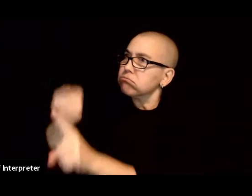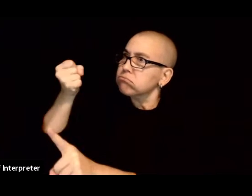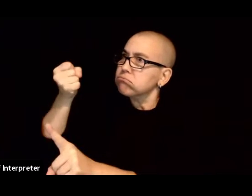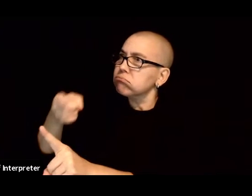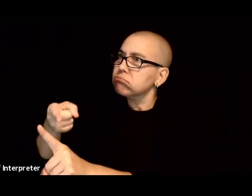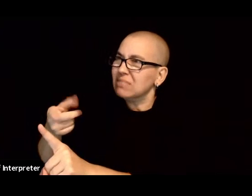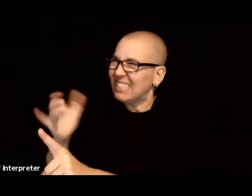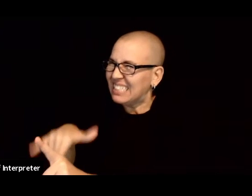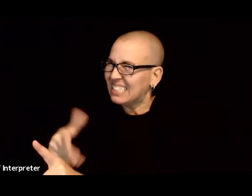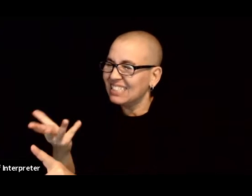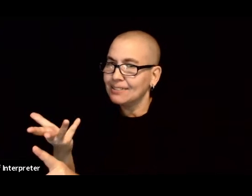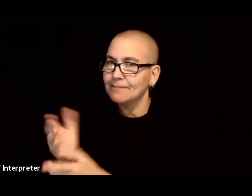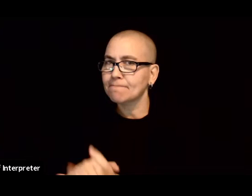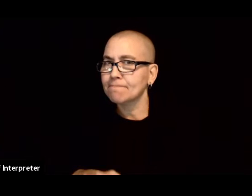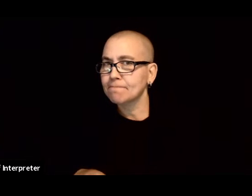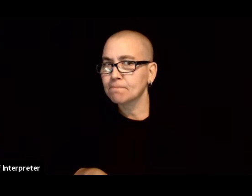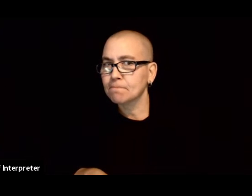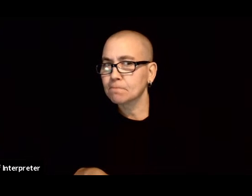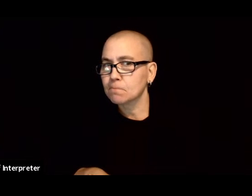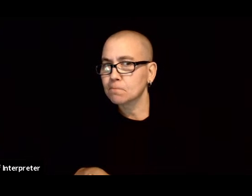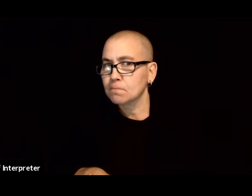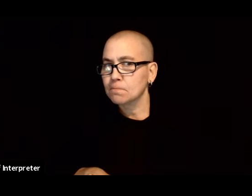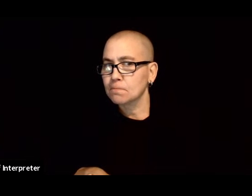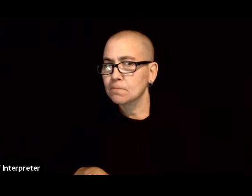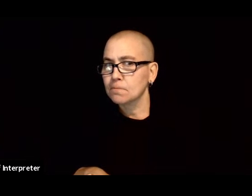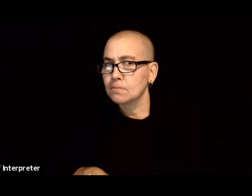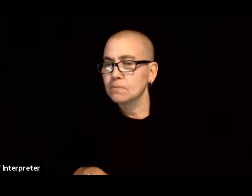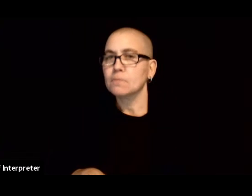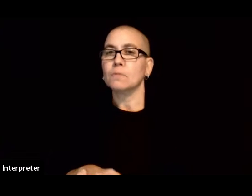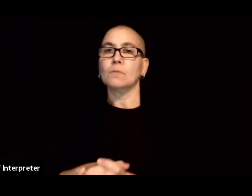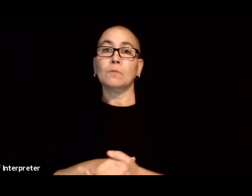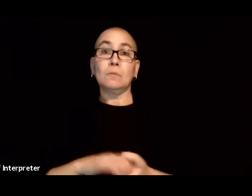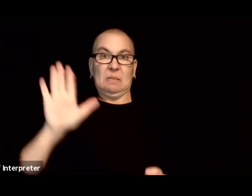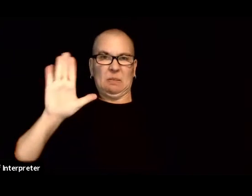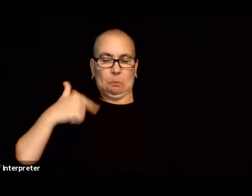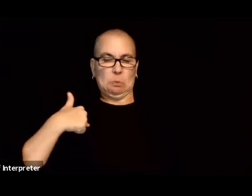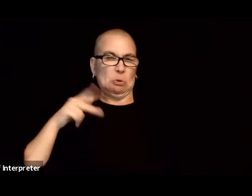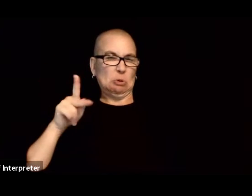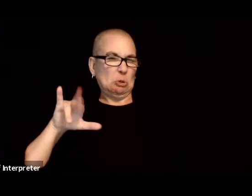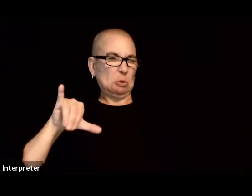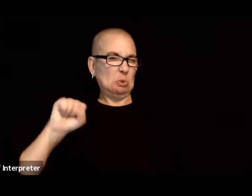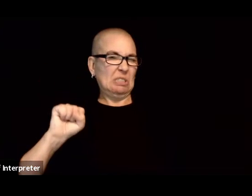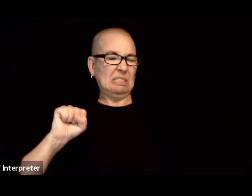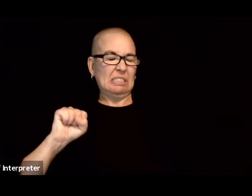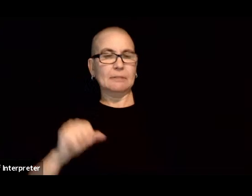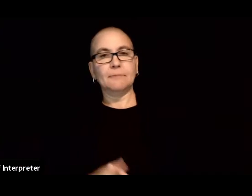Chris, can you take that one? Yep. Yes, we have